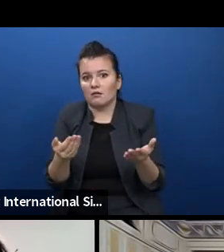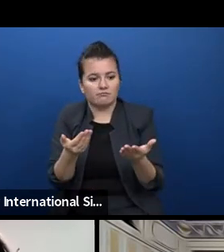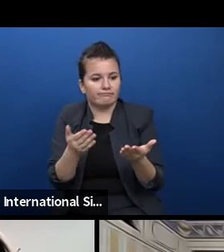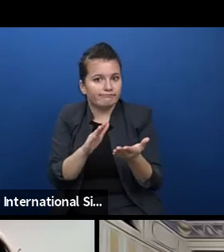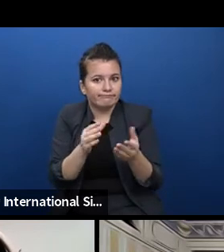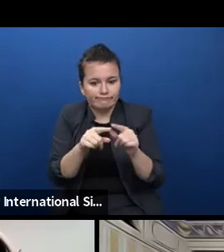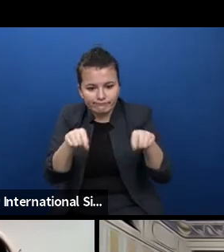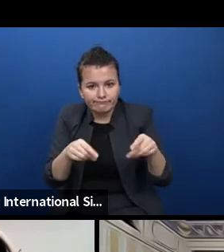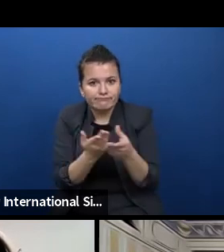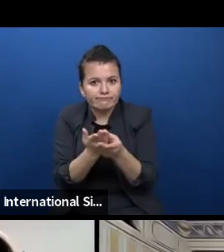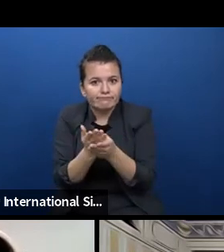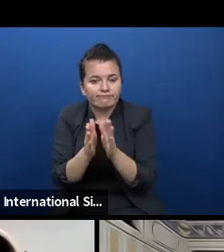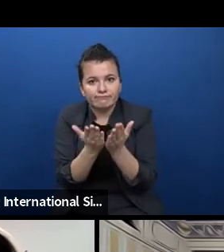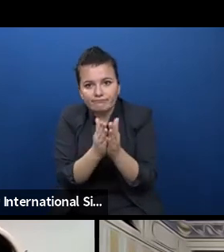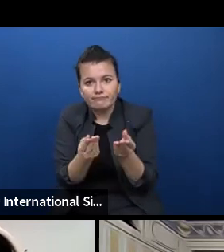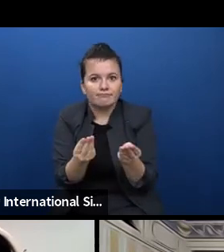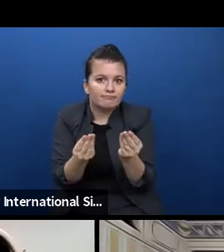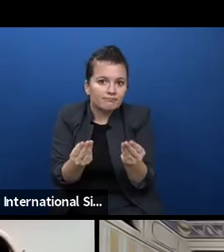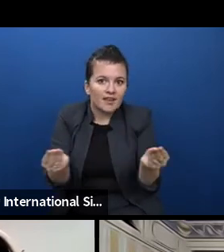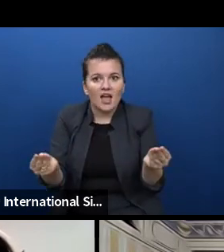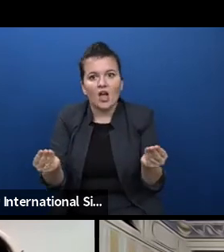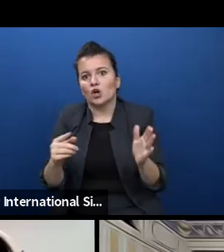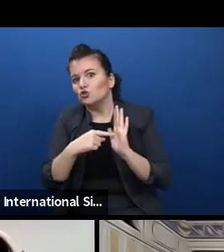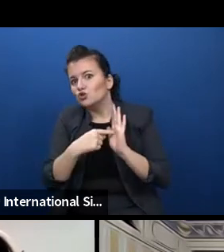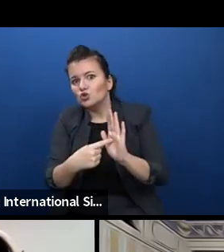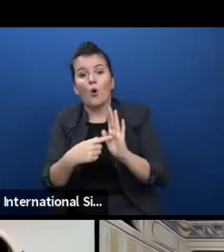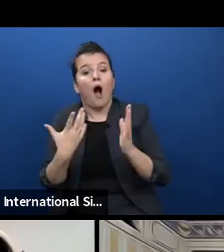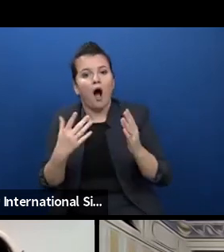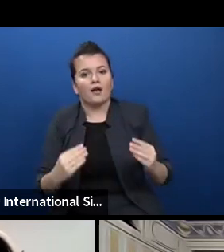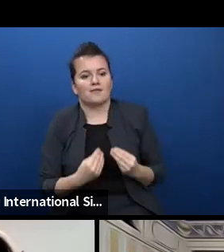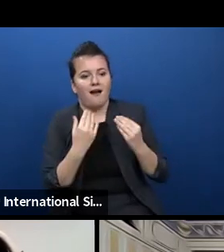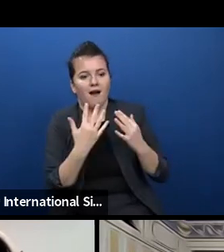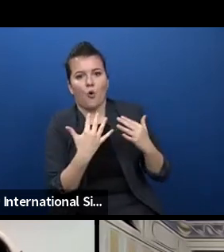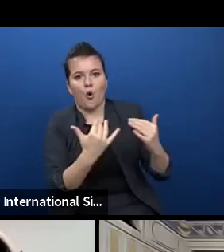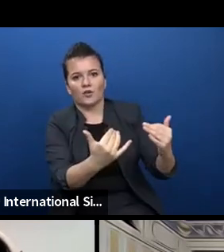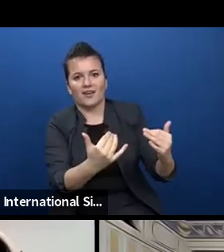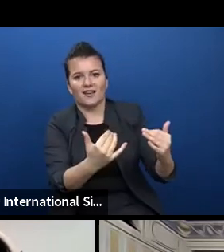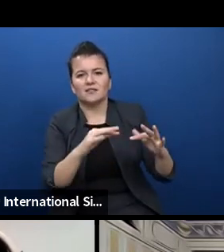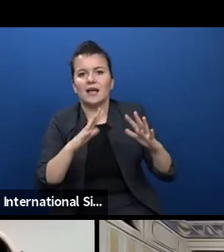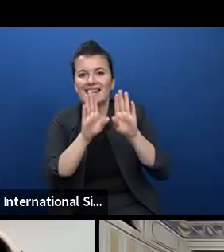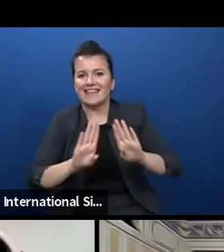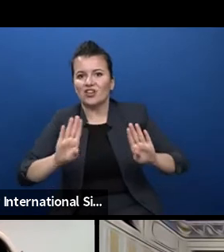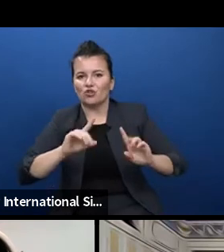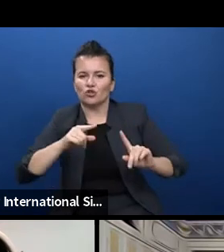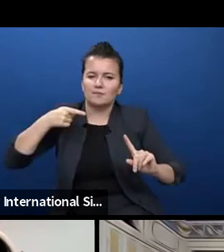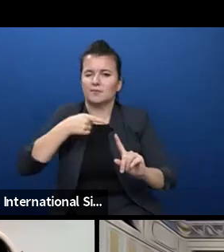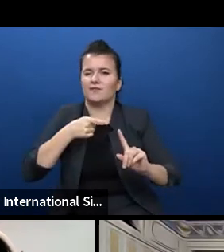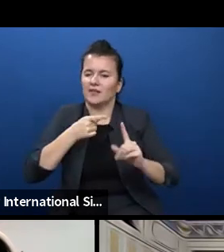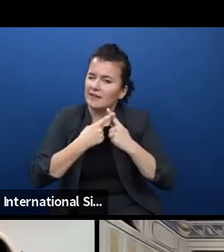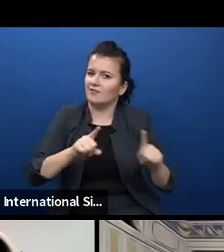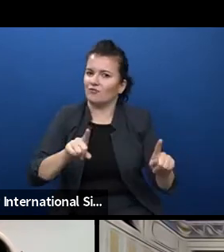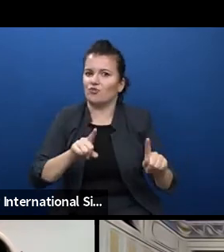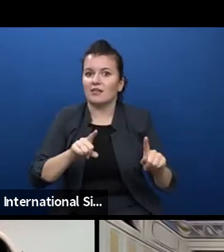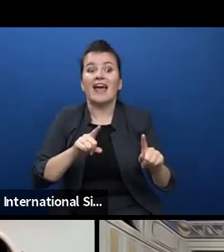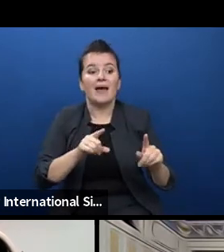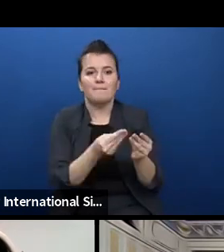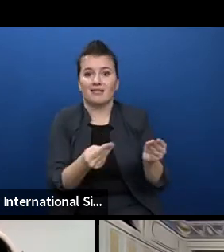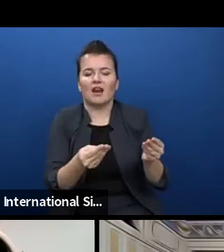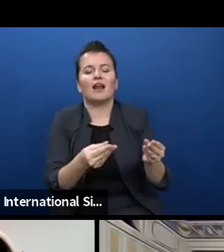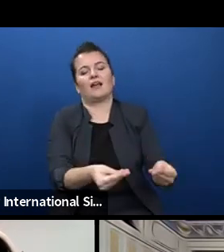the specificities of theatre for young audiences, that could be very important for us. Maybe